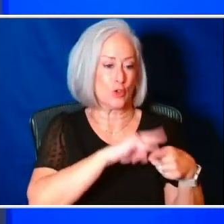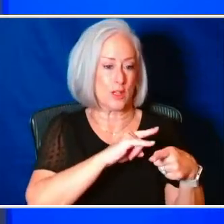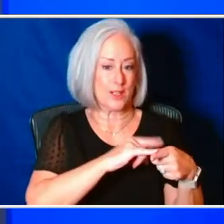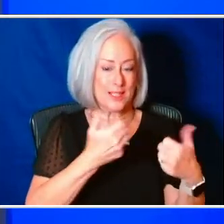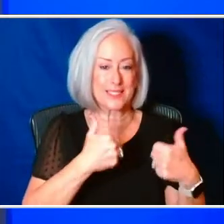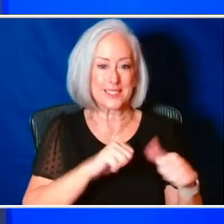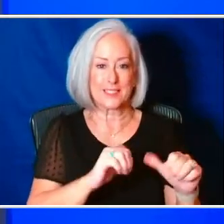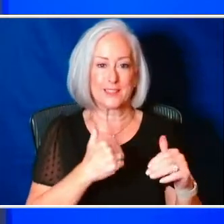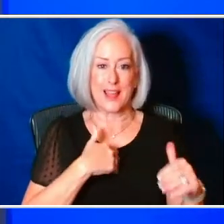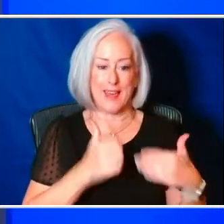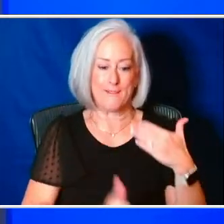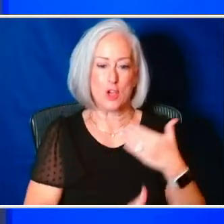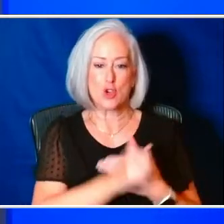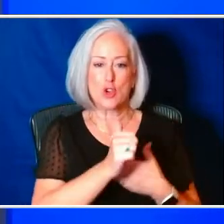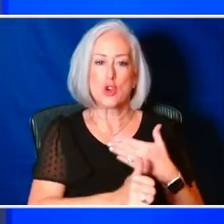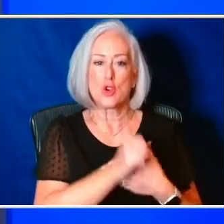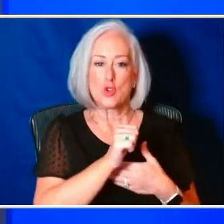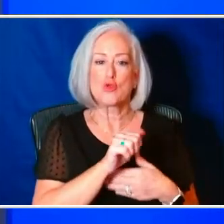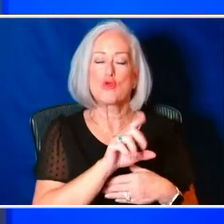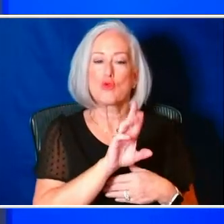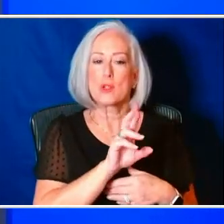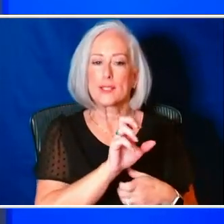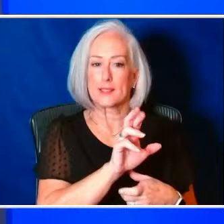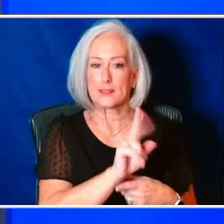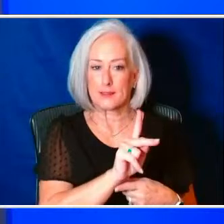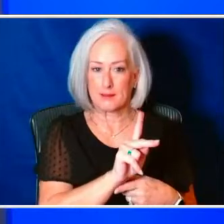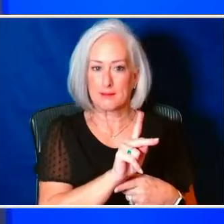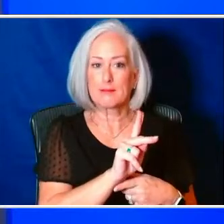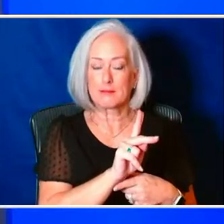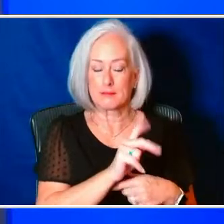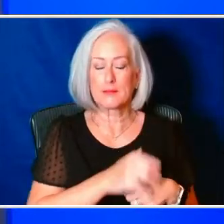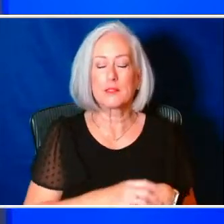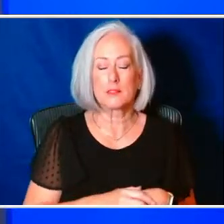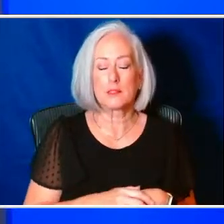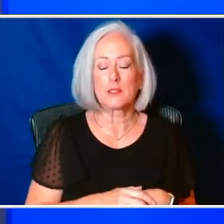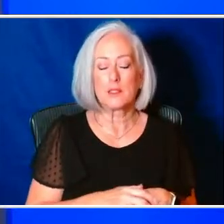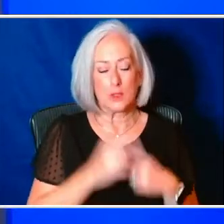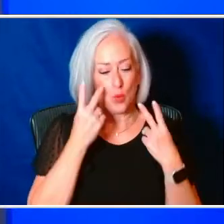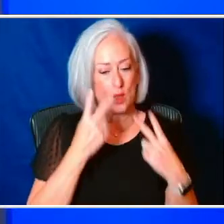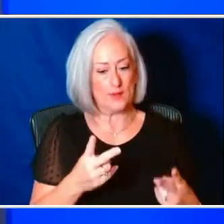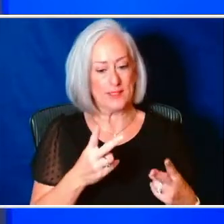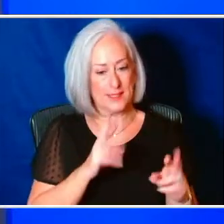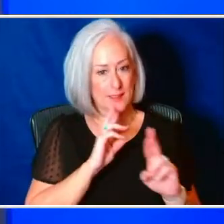forth. And we've seen also case reports of young